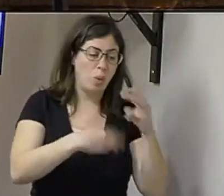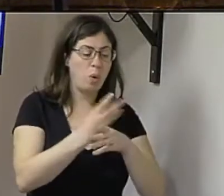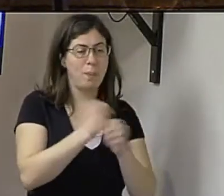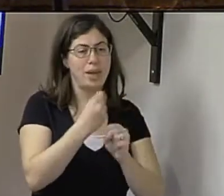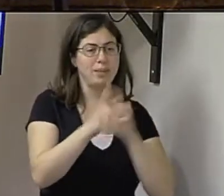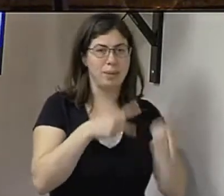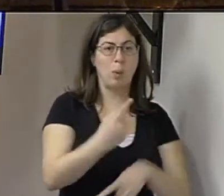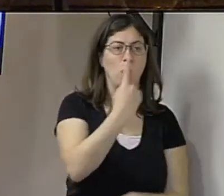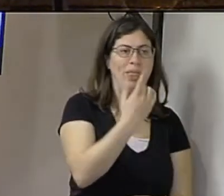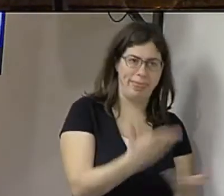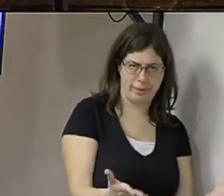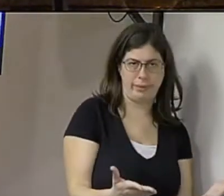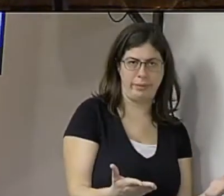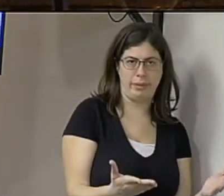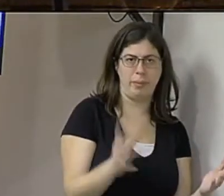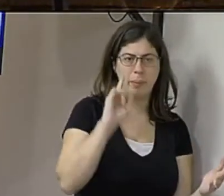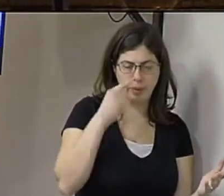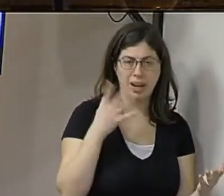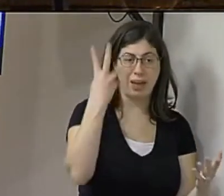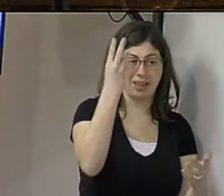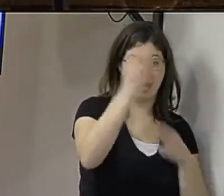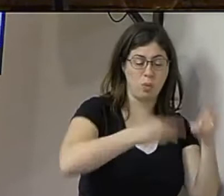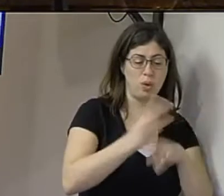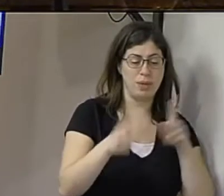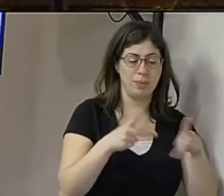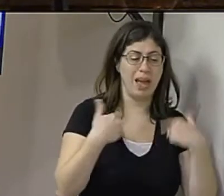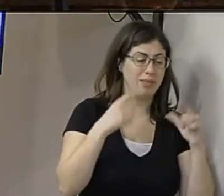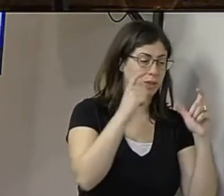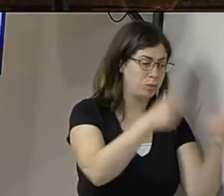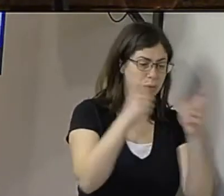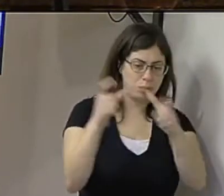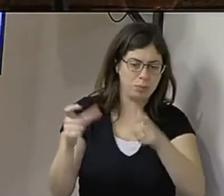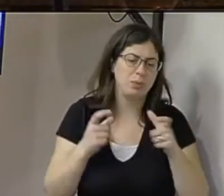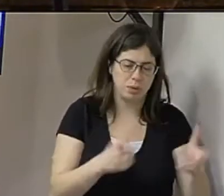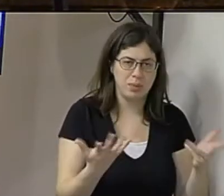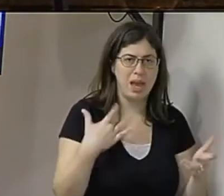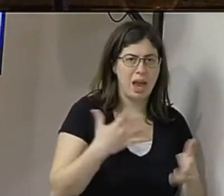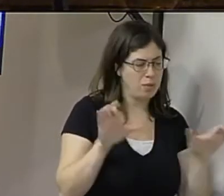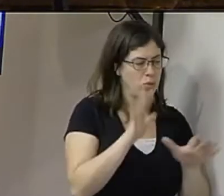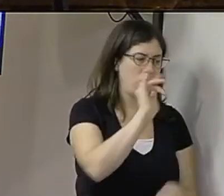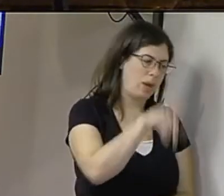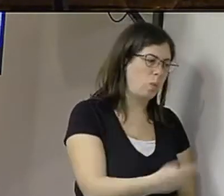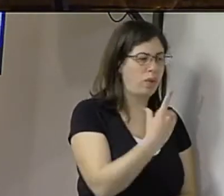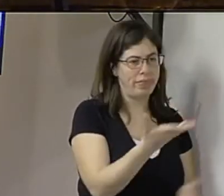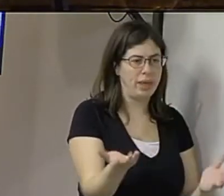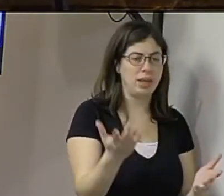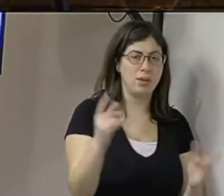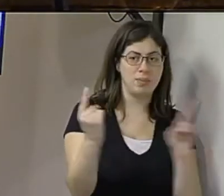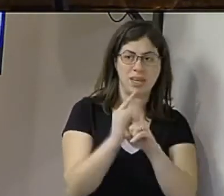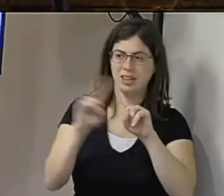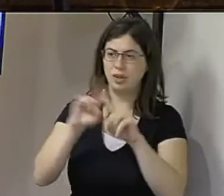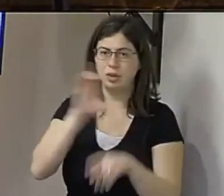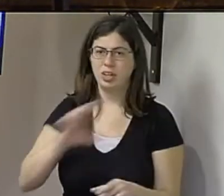people one note and bland. You ever notice that? Out in the world, people just kind of fall into these categories and they do the thing that they're supposed to do. And you meet Christians, and I